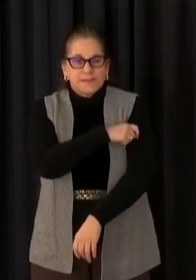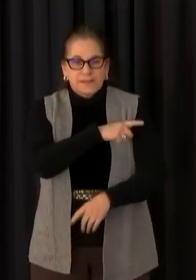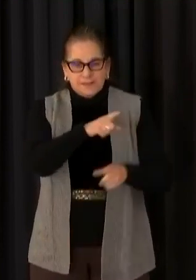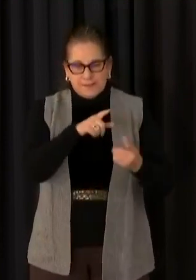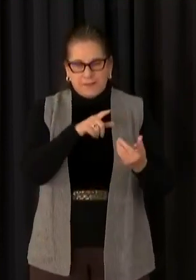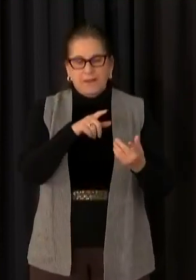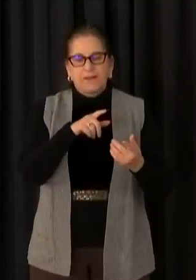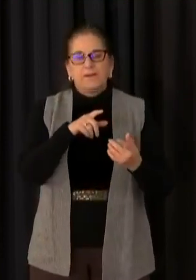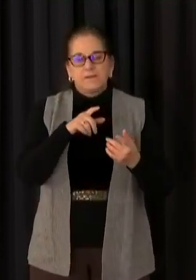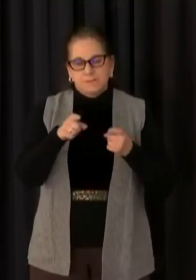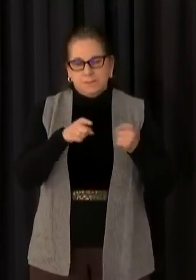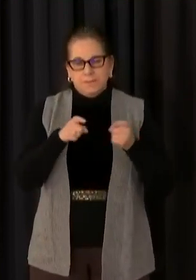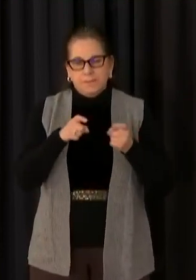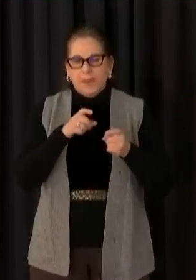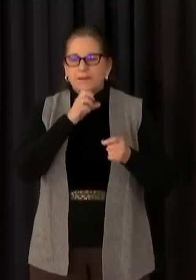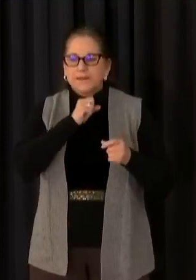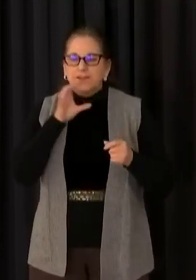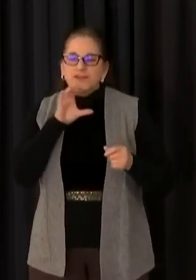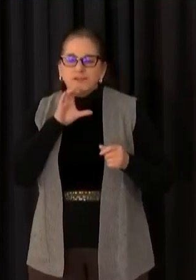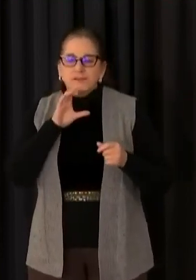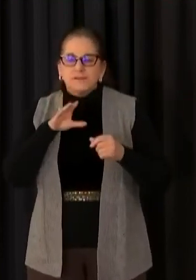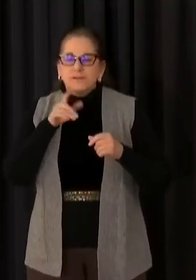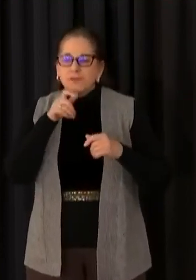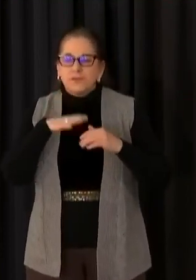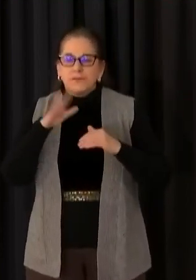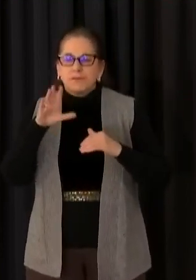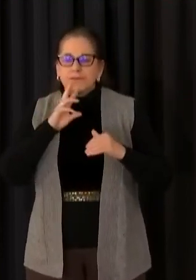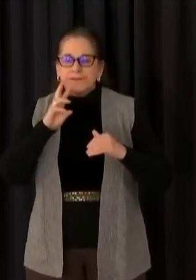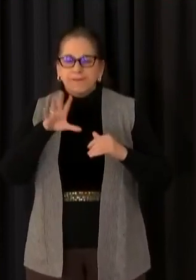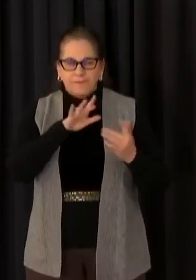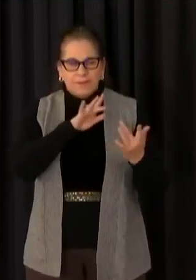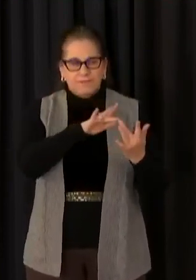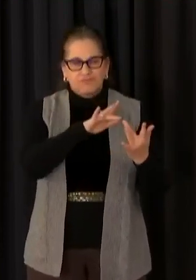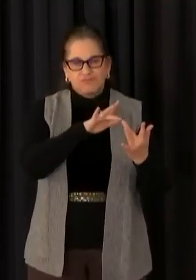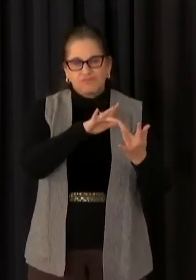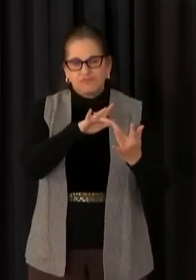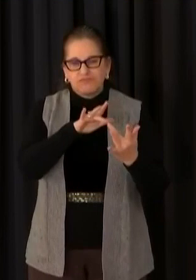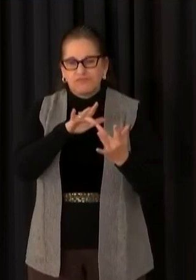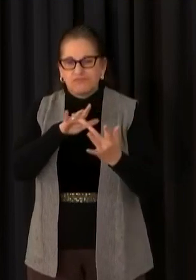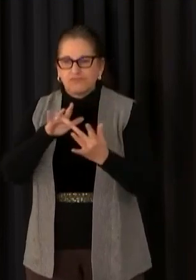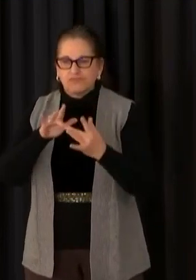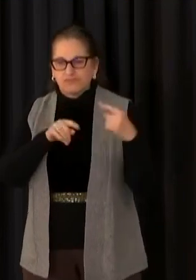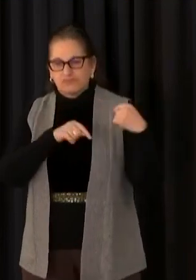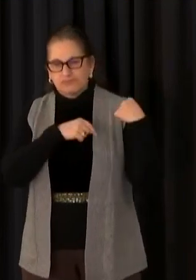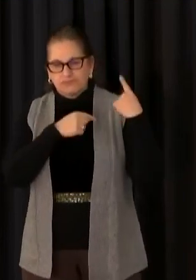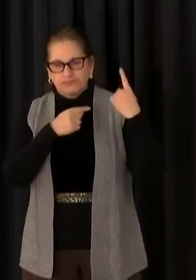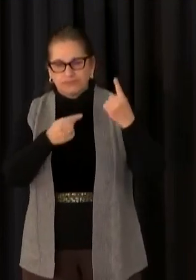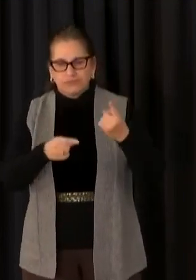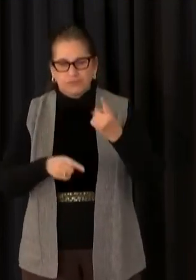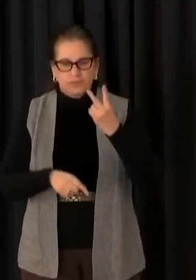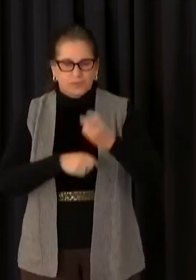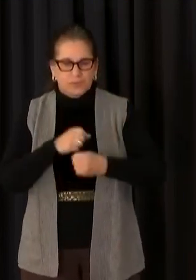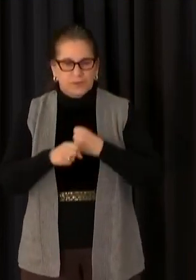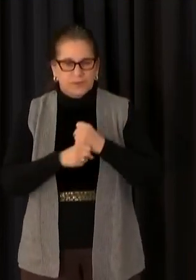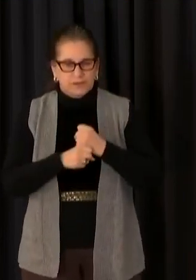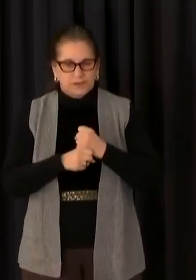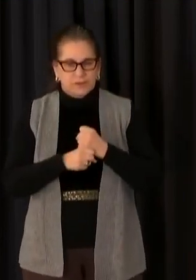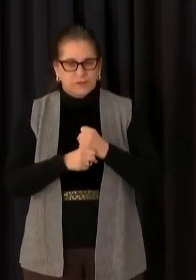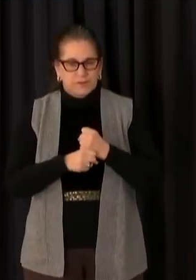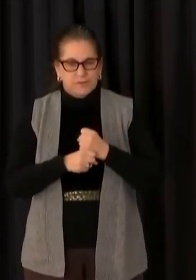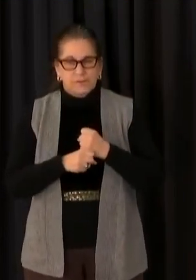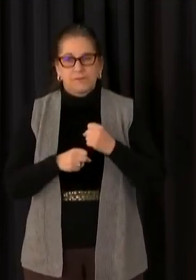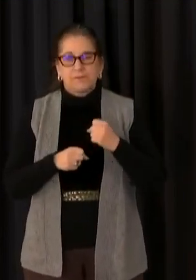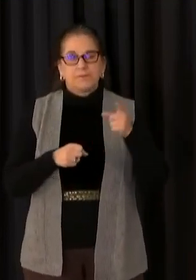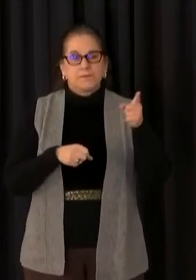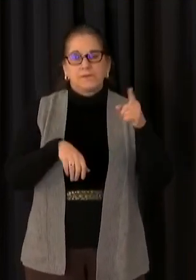out to anyone who's been to their health system over the past 2 years to invite you to come and receive the vaccine within their health system.